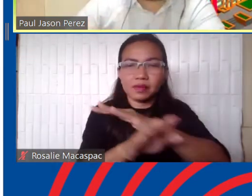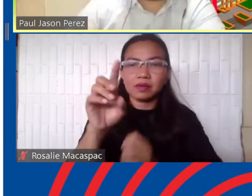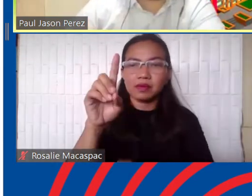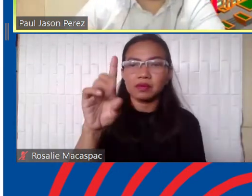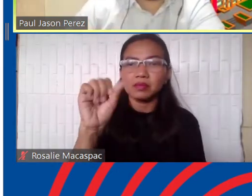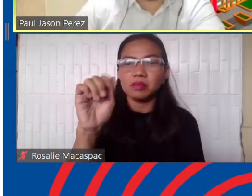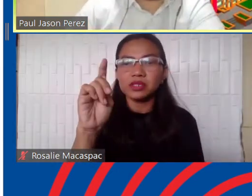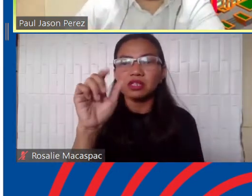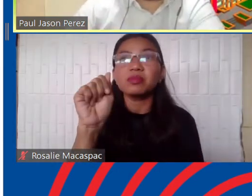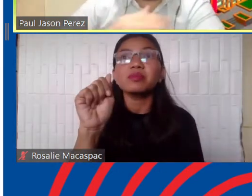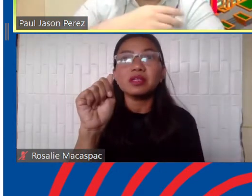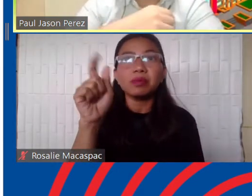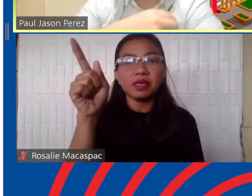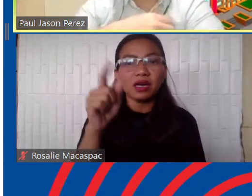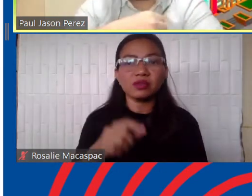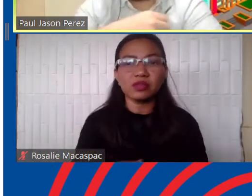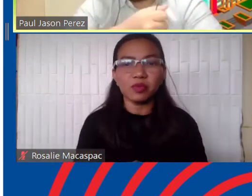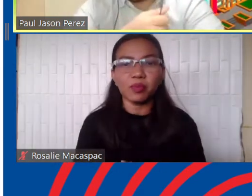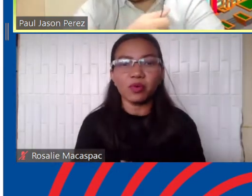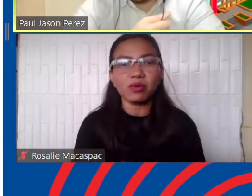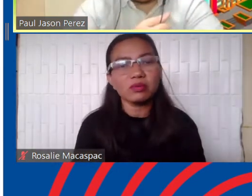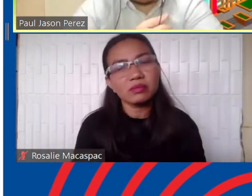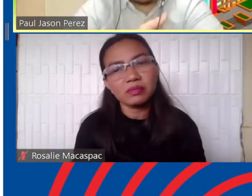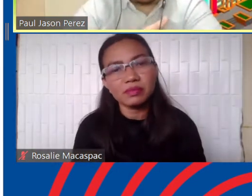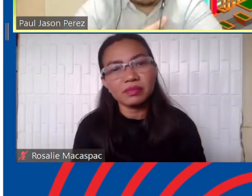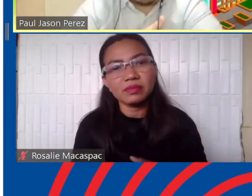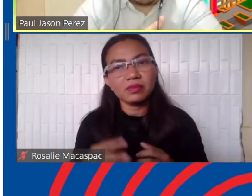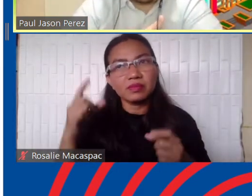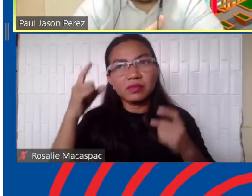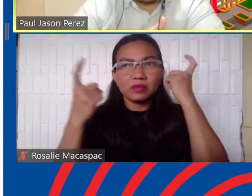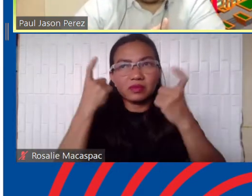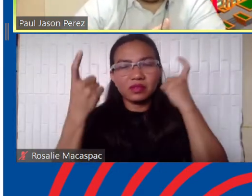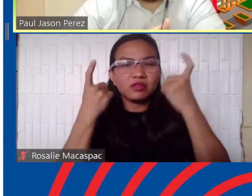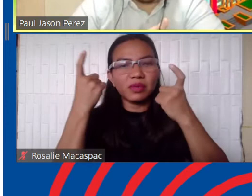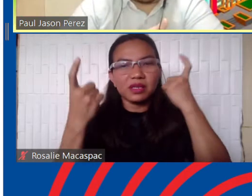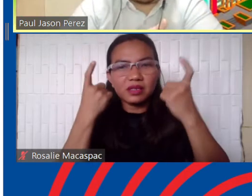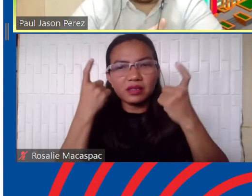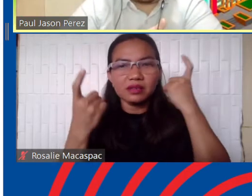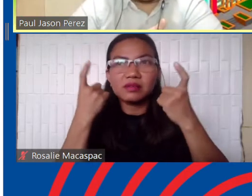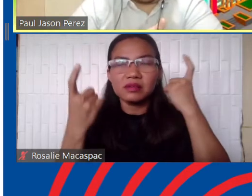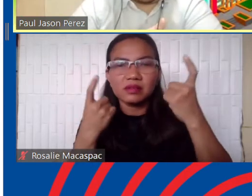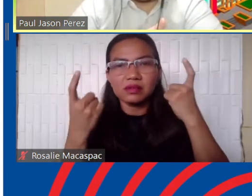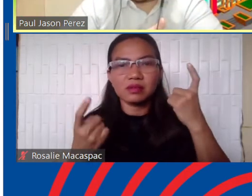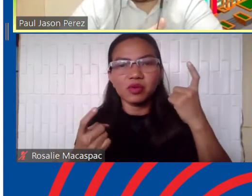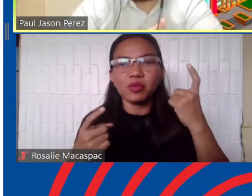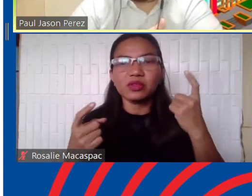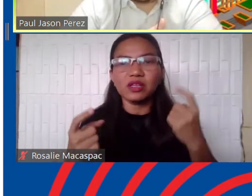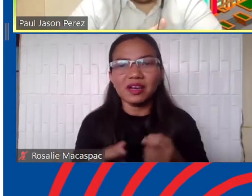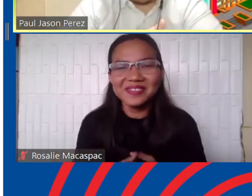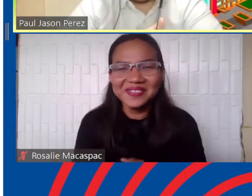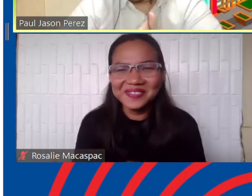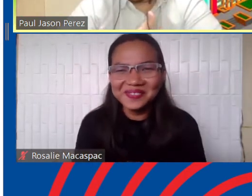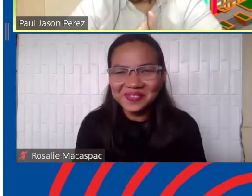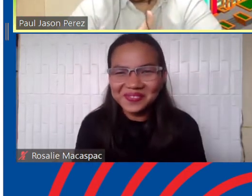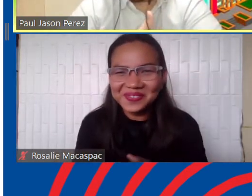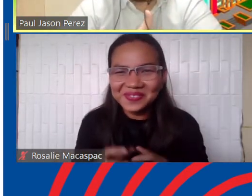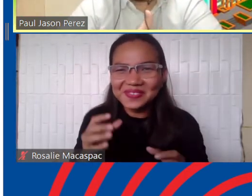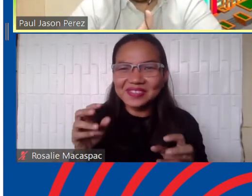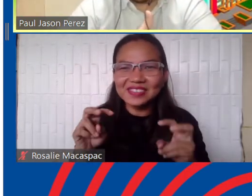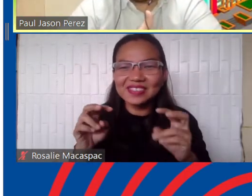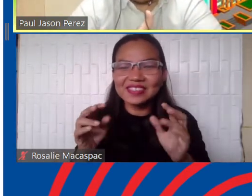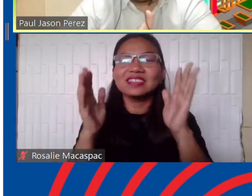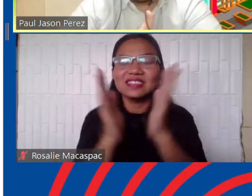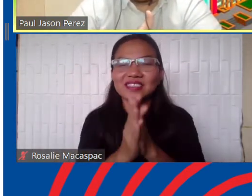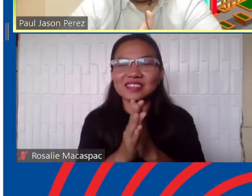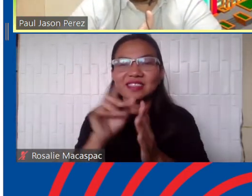data? So some considerations would be these questions. We need to ask these questions.